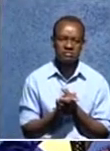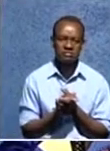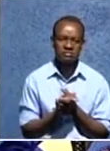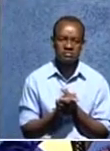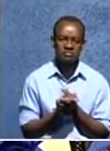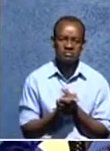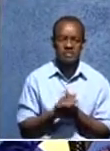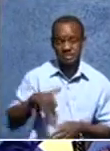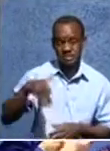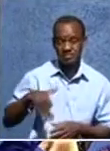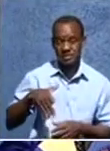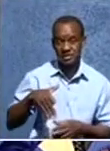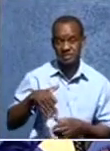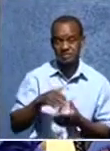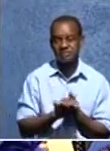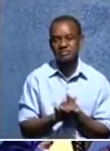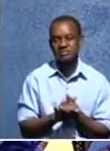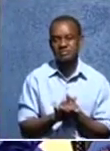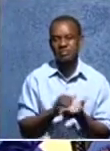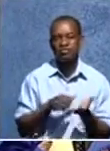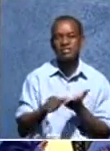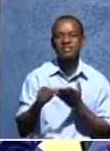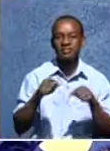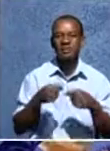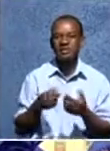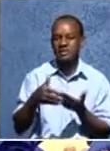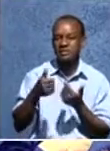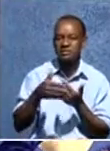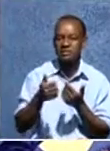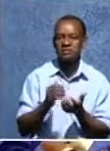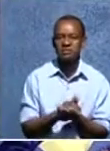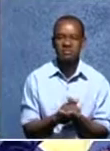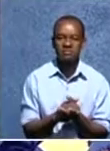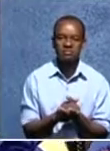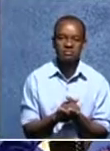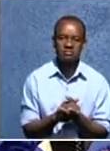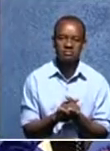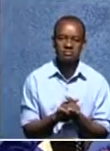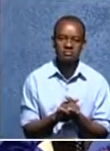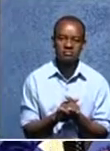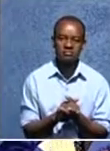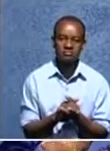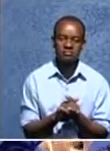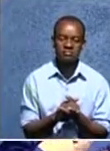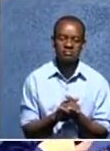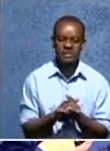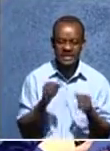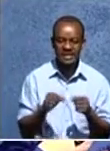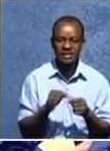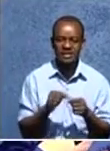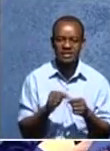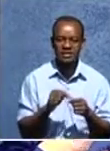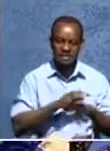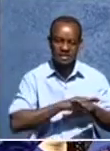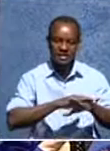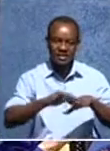country, but we've got the convenience of a first world country in terms of our infrastructure, in terms of communication. It's so easy to travel